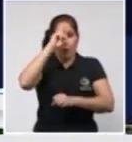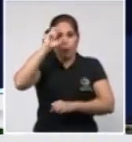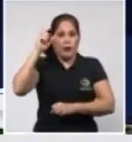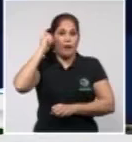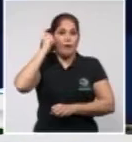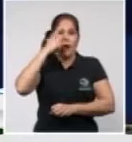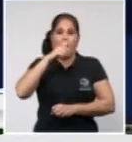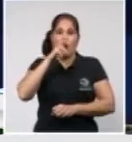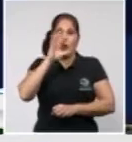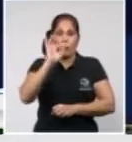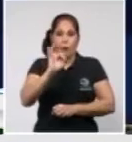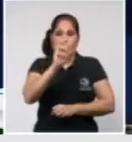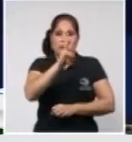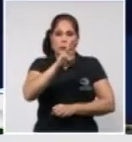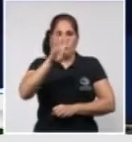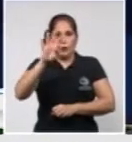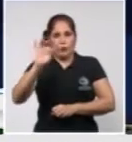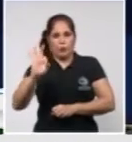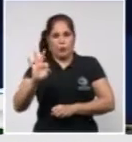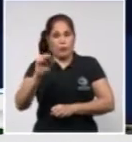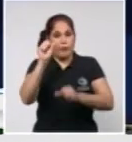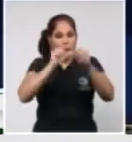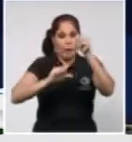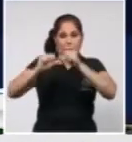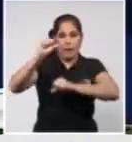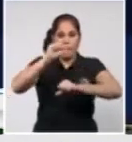348 in the Manuel Fajardo Hospital,